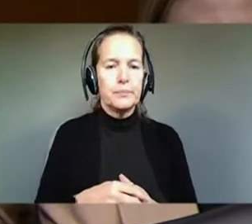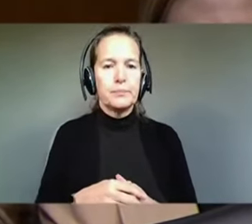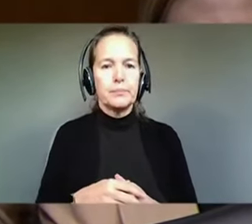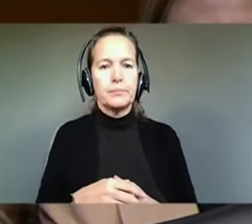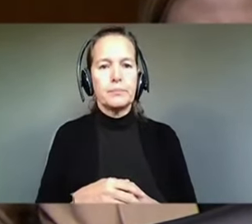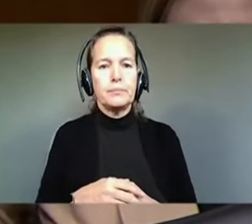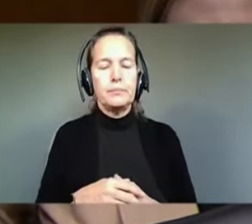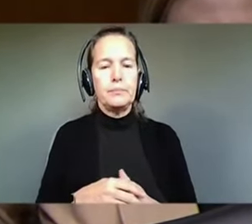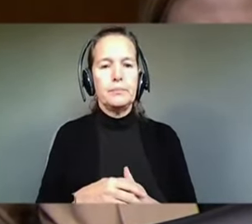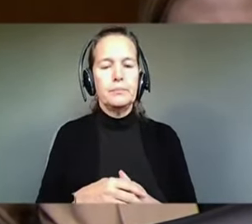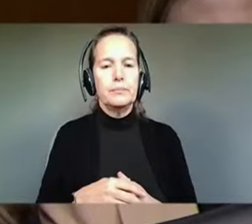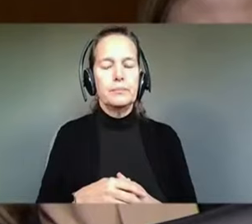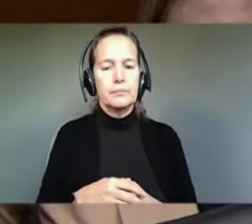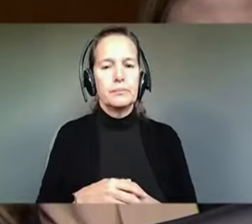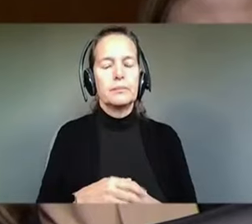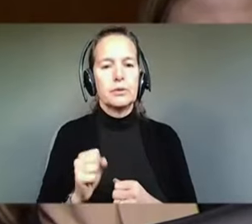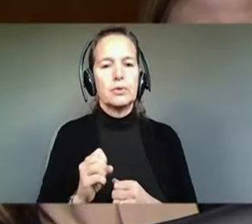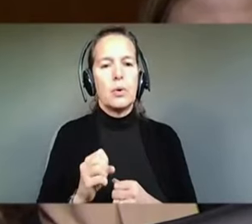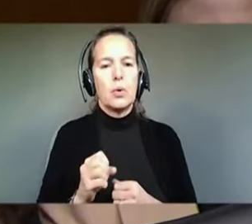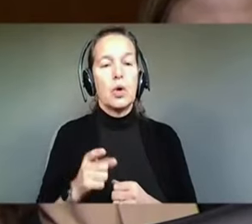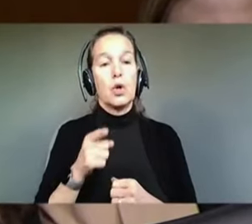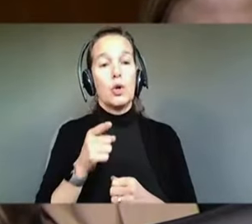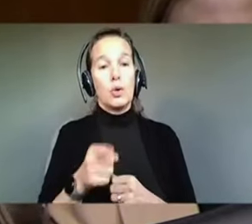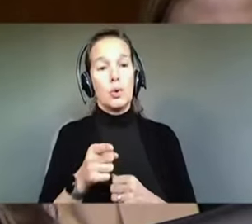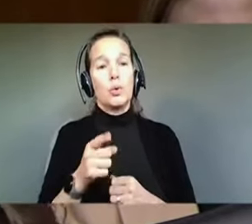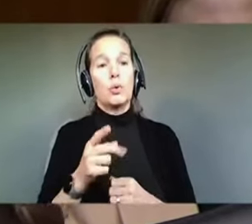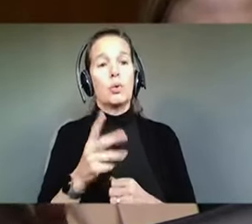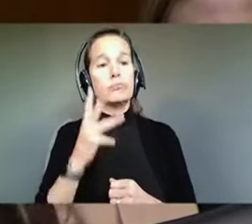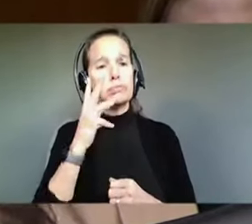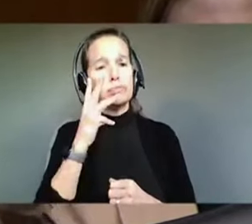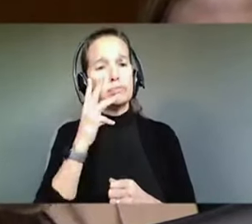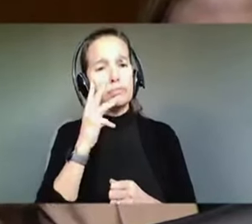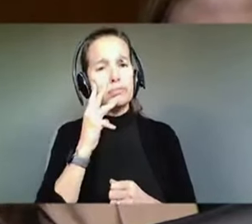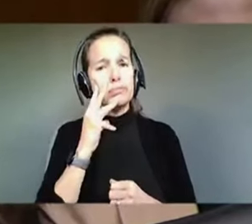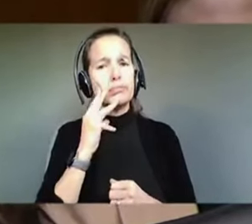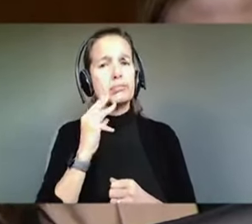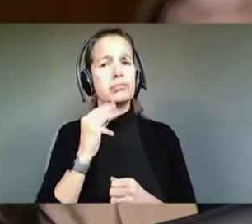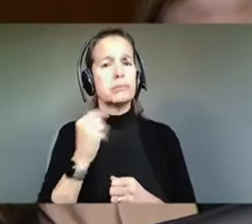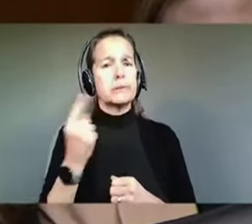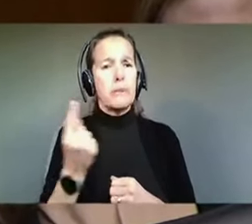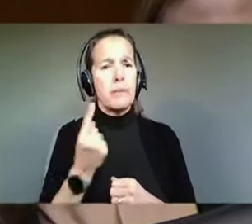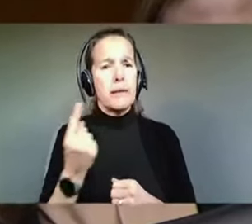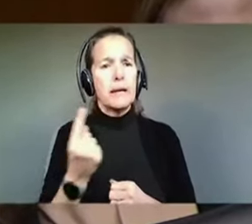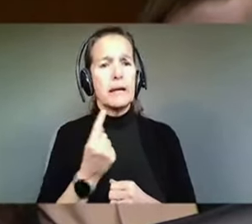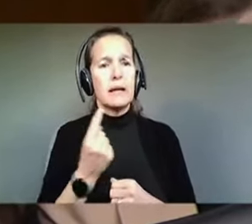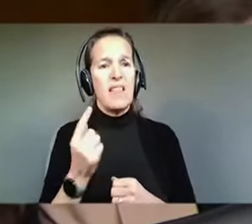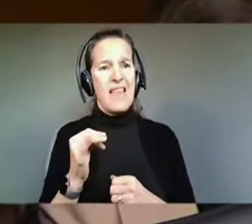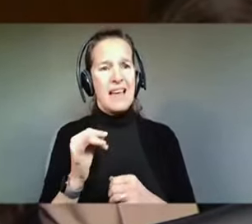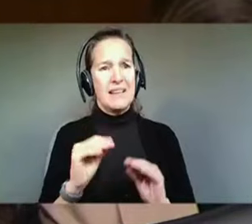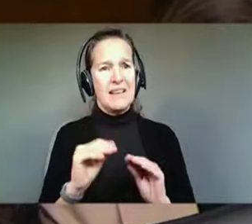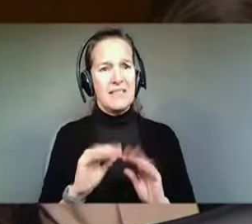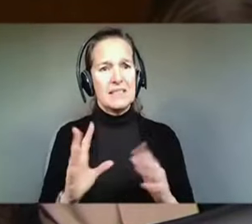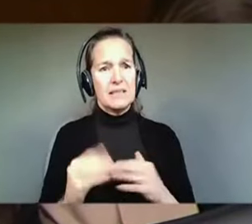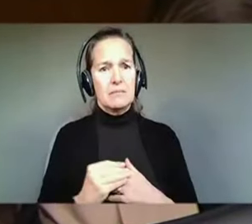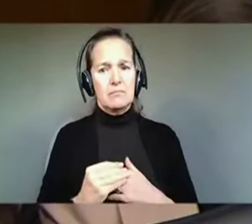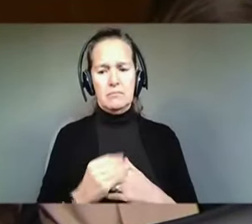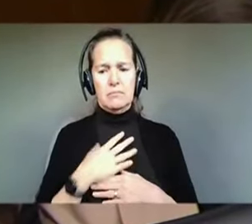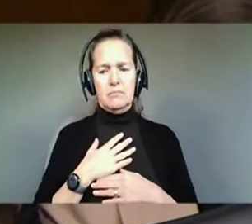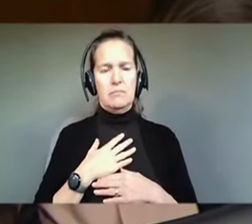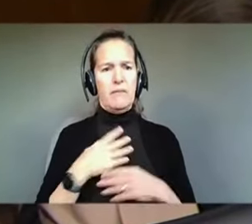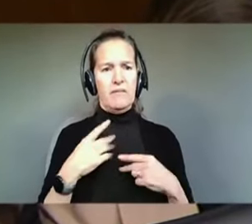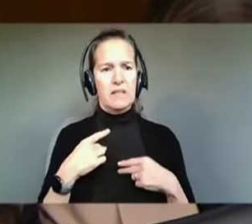You have gone through an experience that has impacted you clearly physically. You've shared